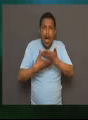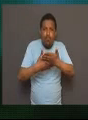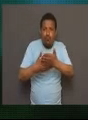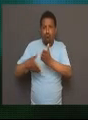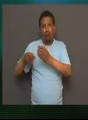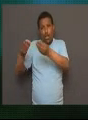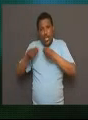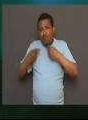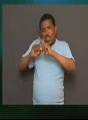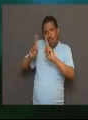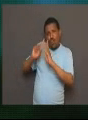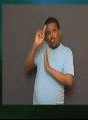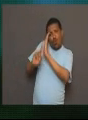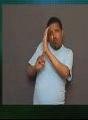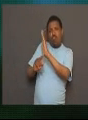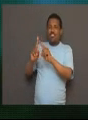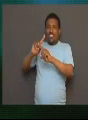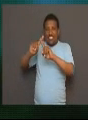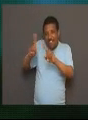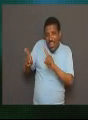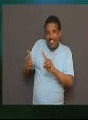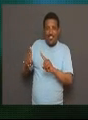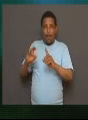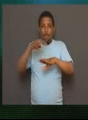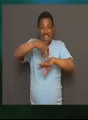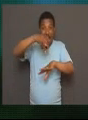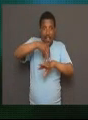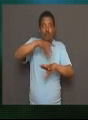of the different minerals found on the map.